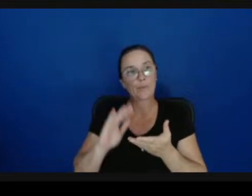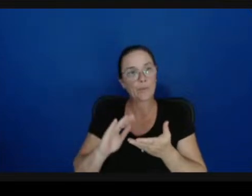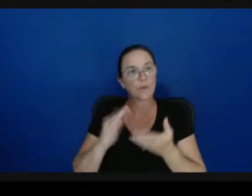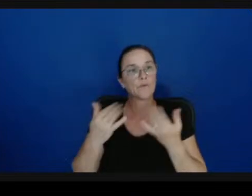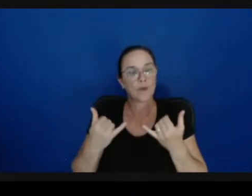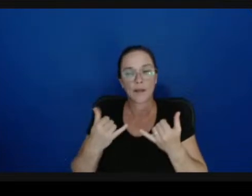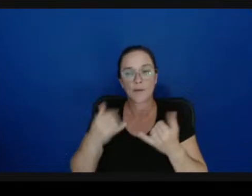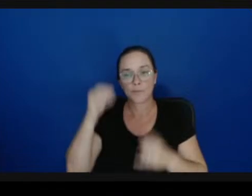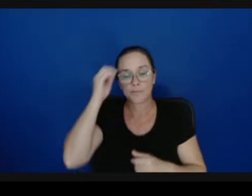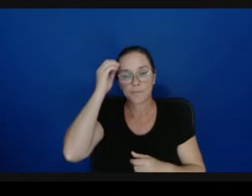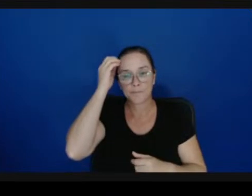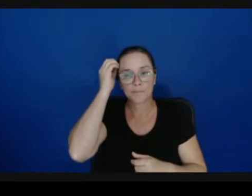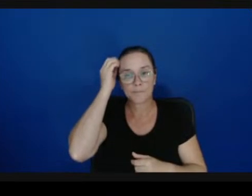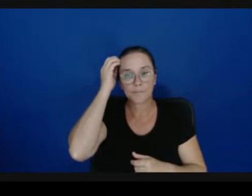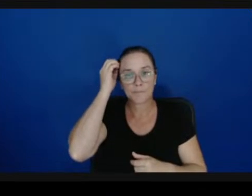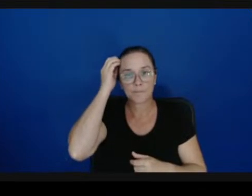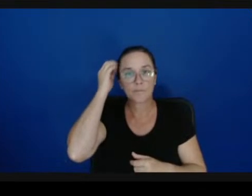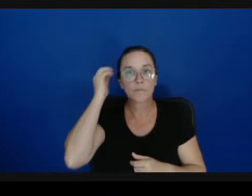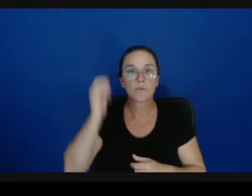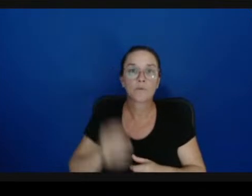recently. But this